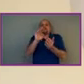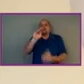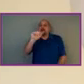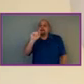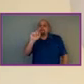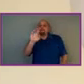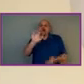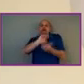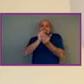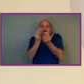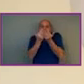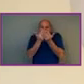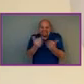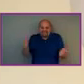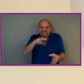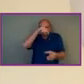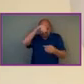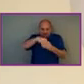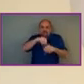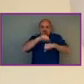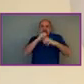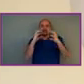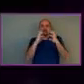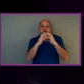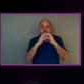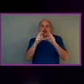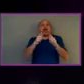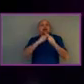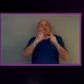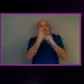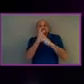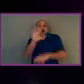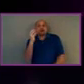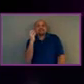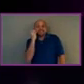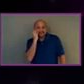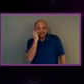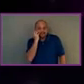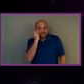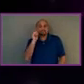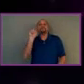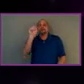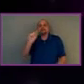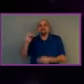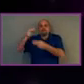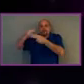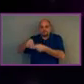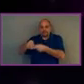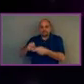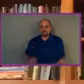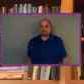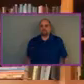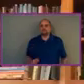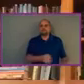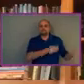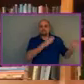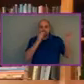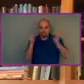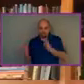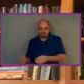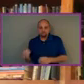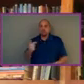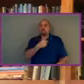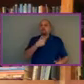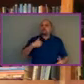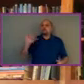these objects, and from there their density. And we also have 2 terminal tracking cameras